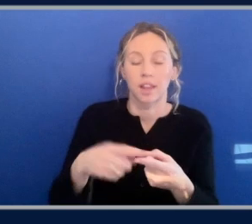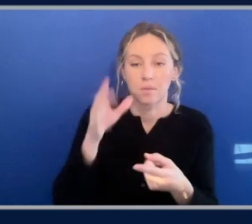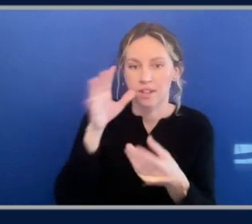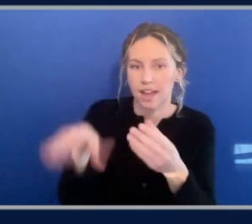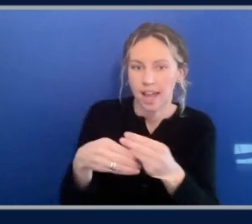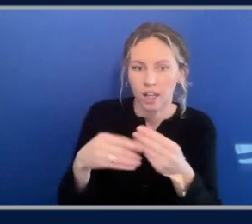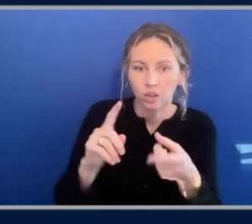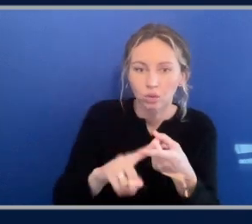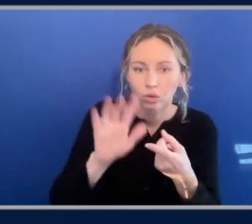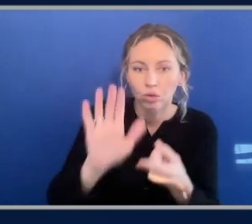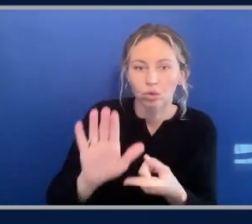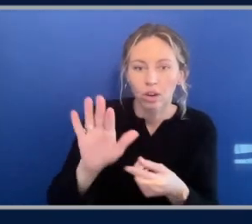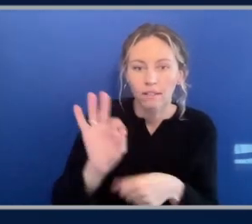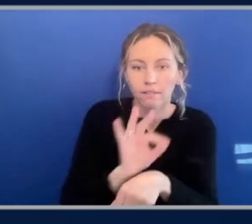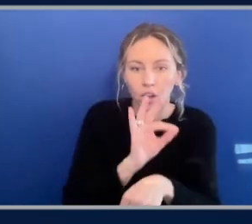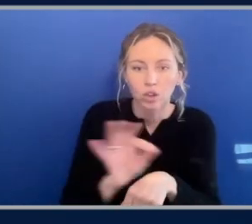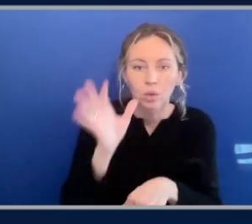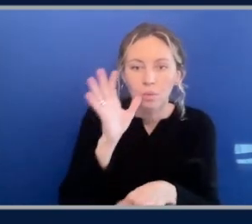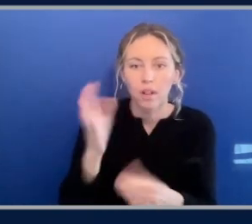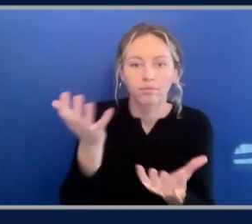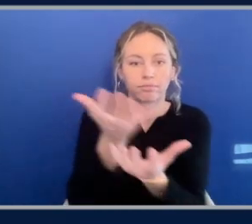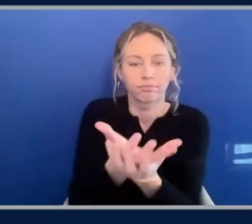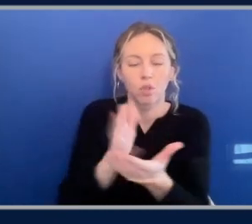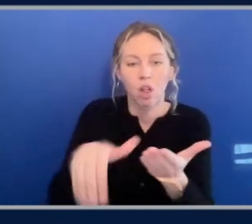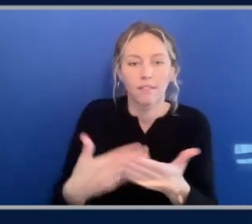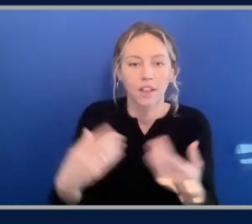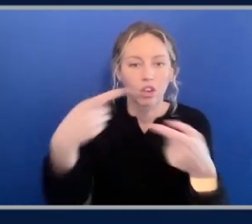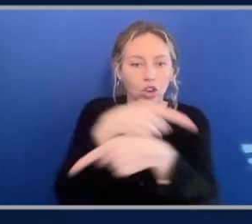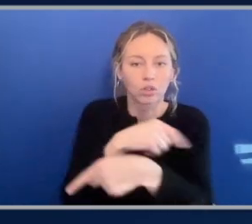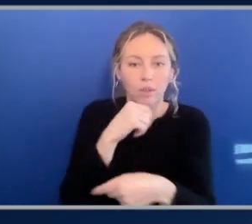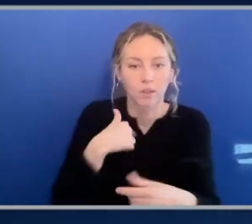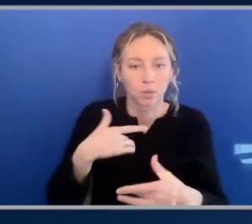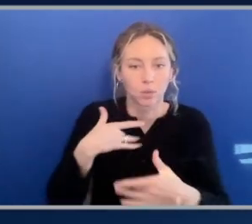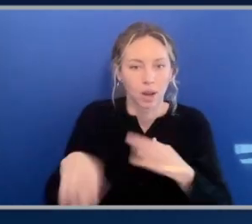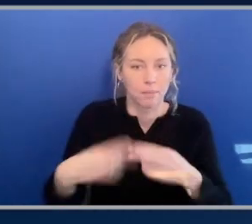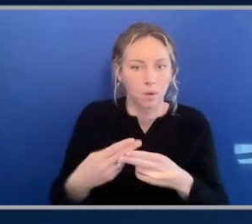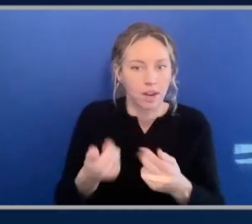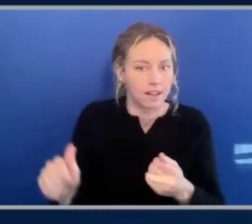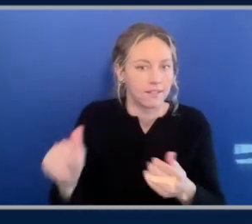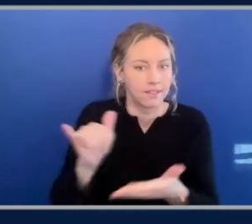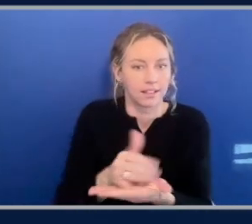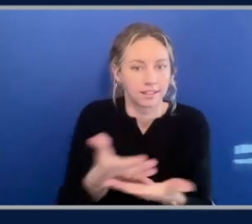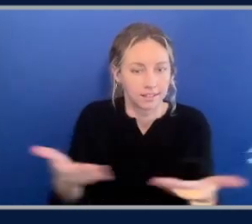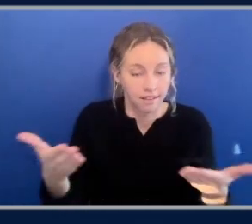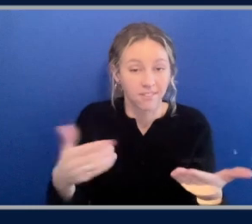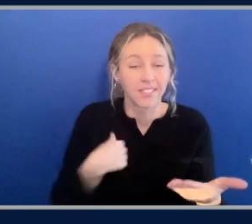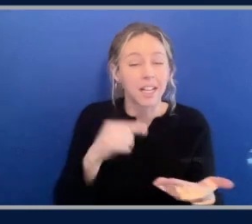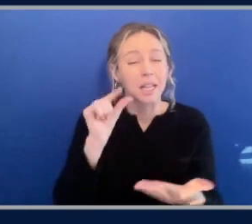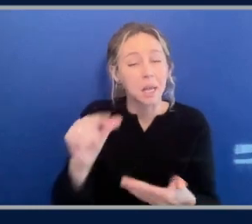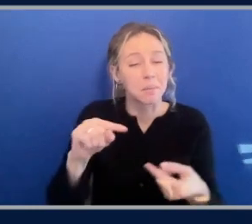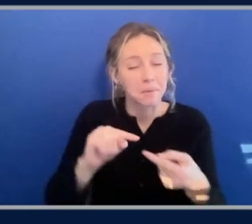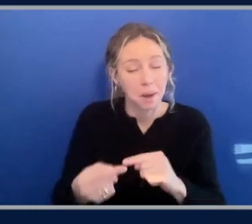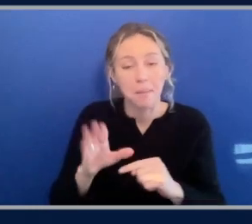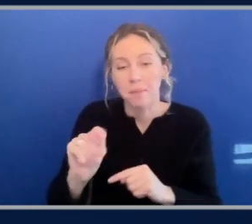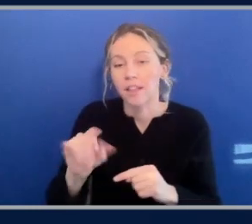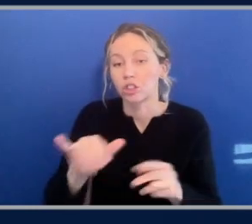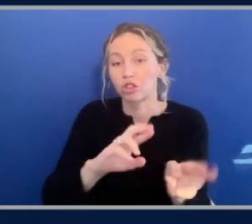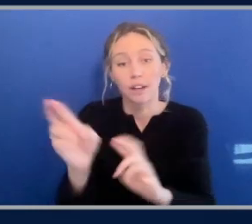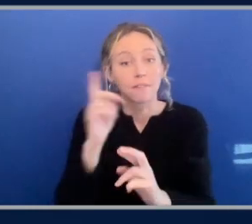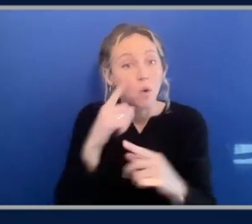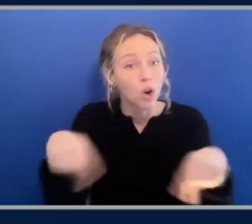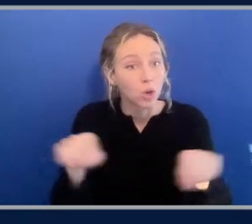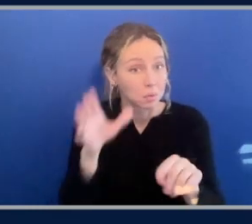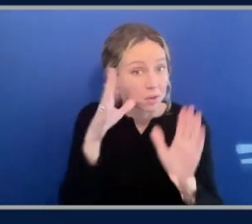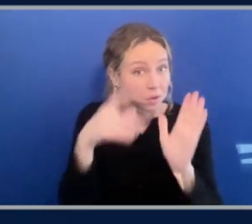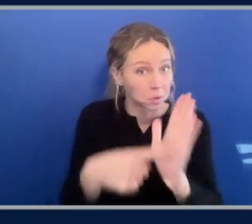call Cargo Lambda to handle that cross-compilation for you. You don't have to worry about any of that stuff. And let me tell you, that's a little bit of a pain, but that is all ready for you right out of the box. Should we take a look at that?